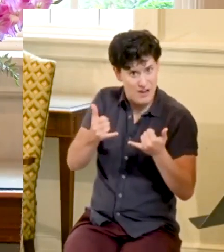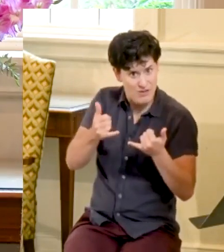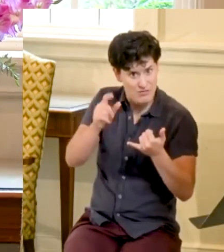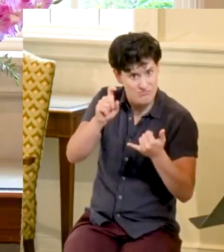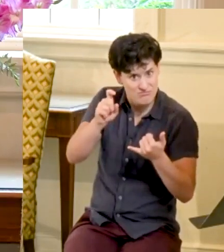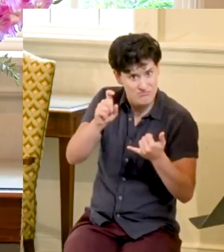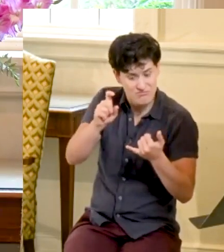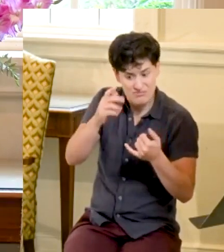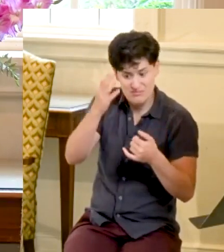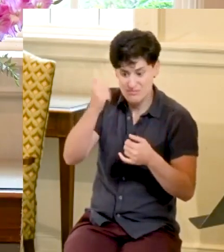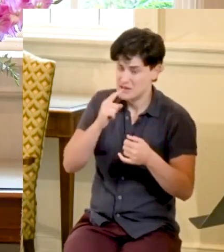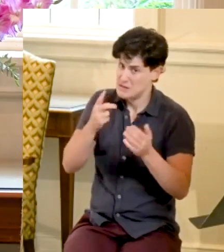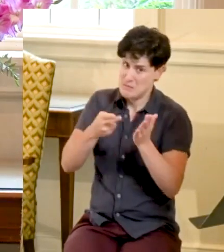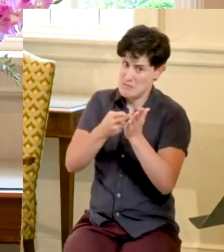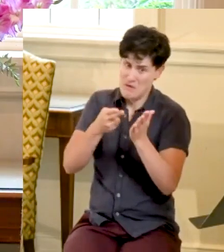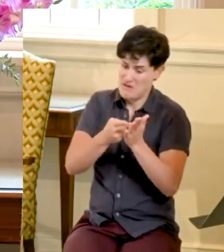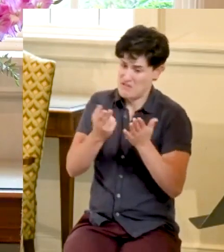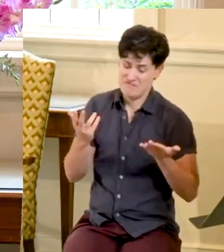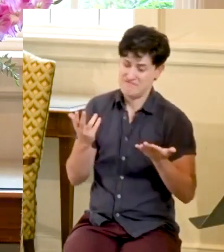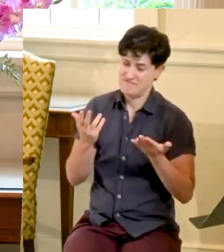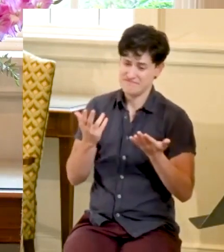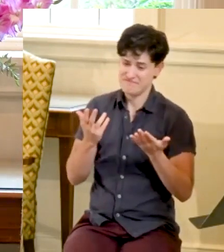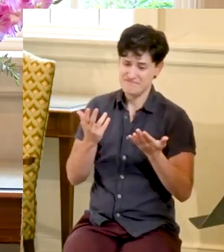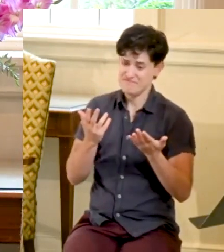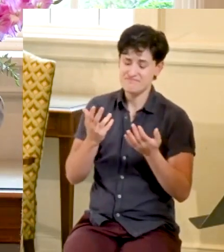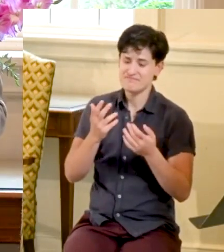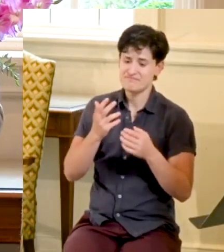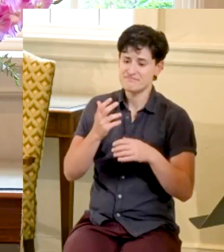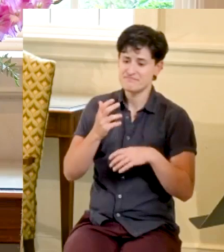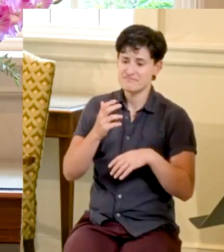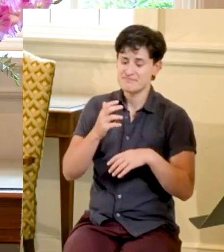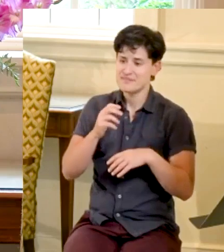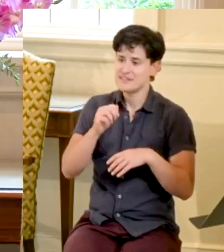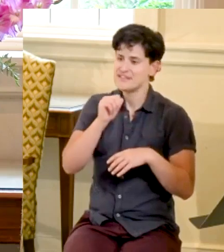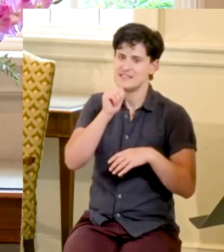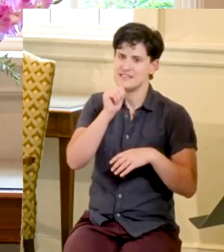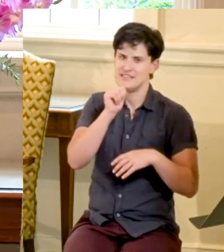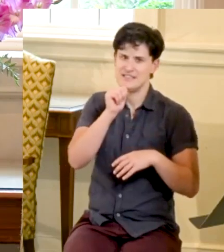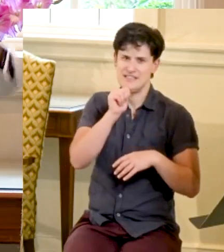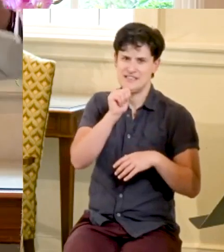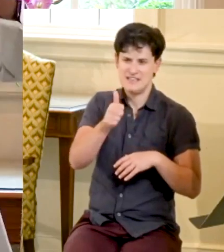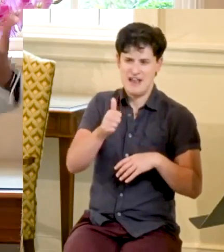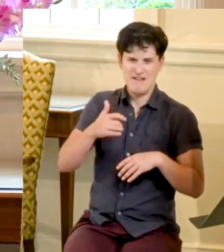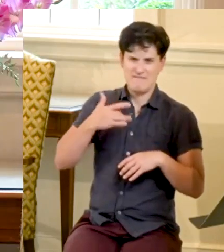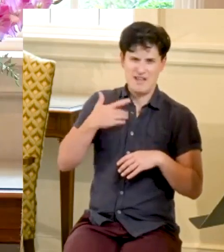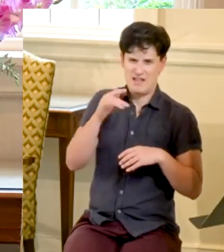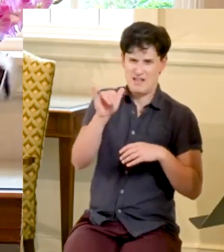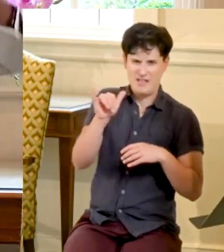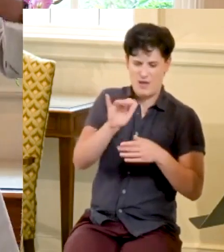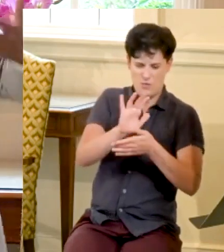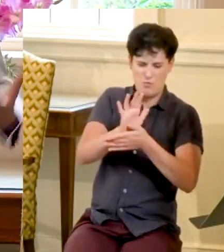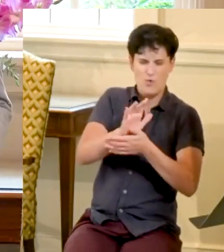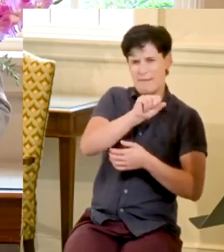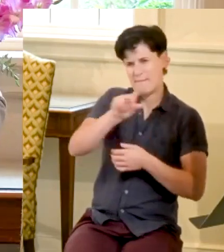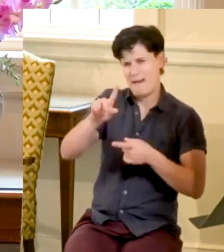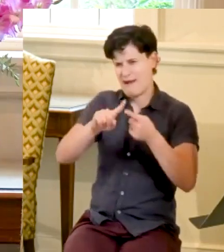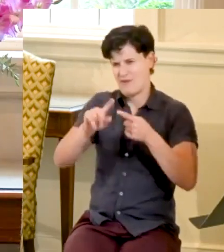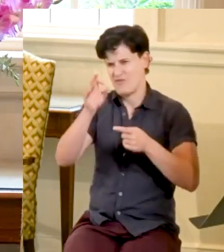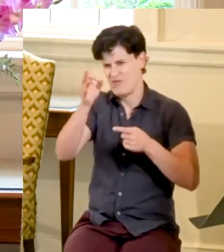Because let's be honest, it doesn't feel like the hilarious Back to the Future script. It feels more like the